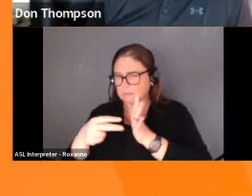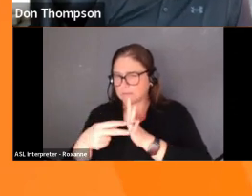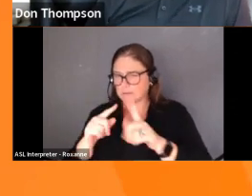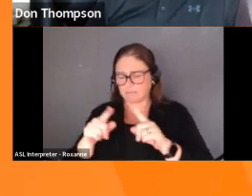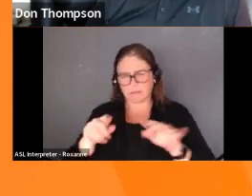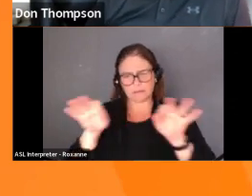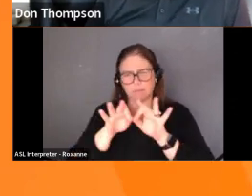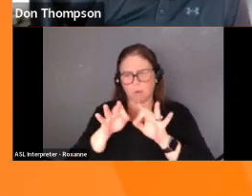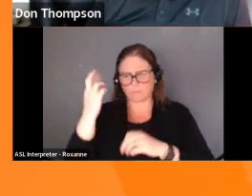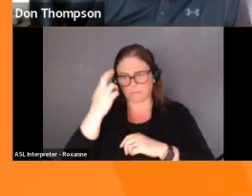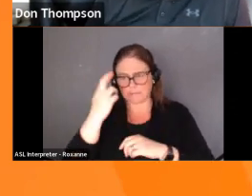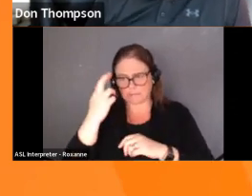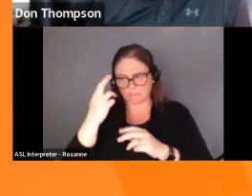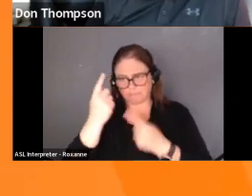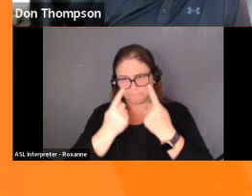Amazon cares about price.